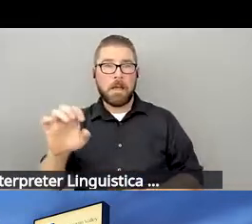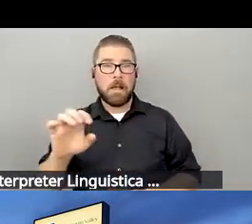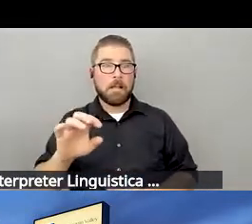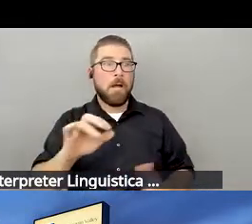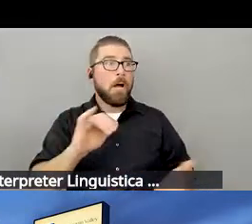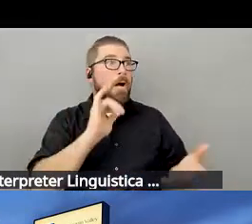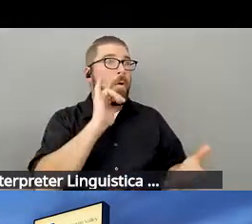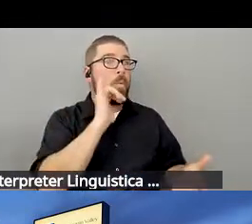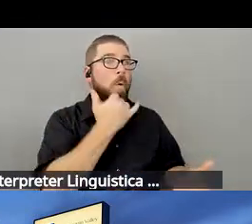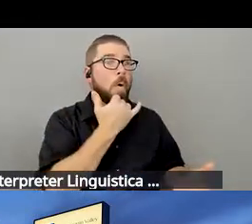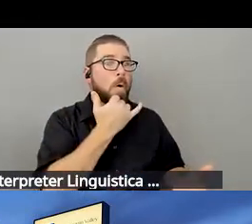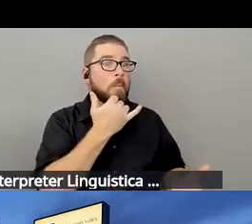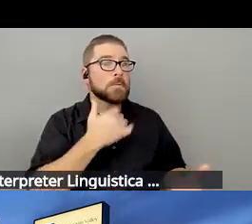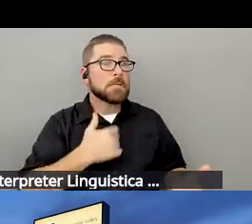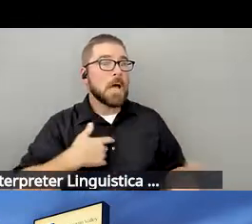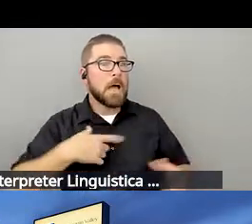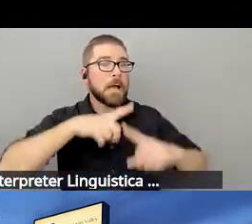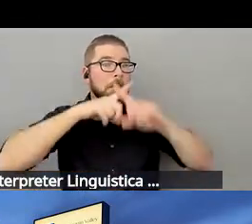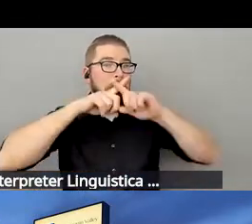while muted.